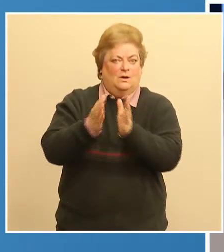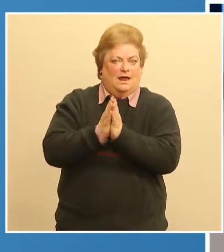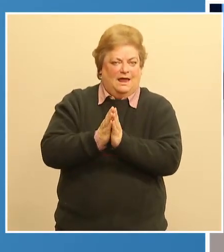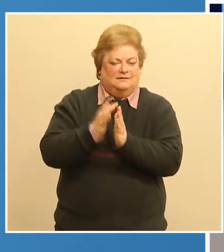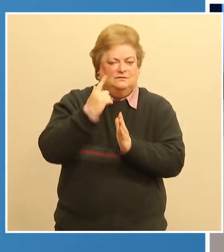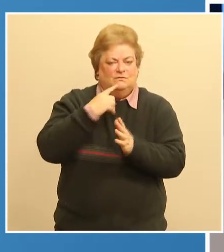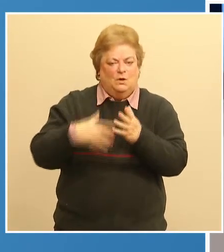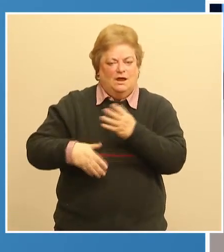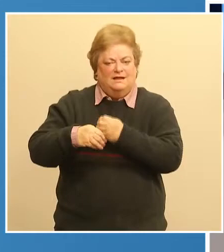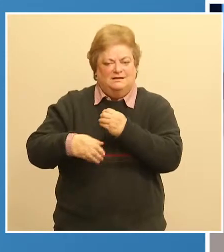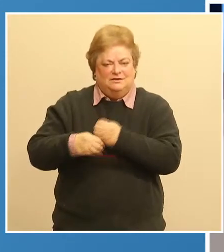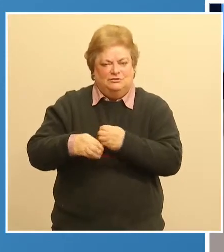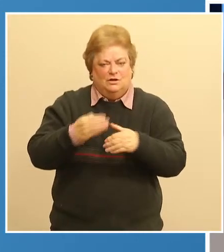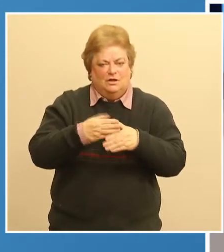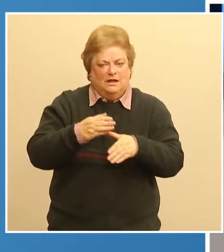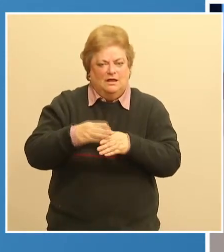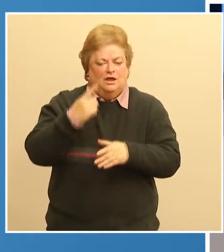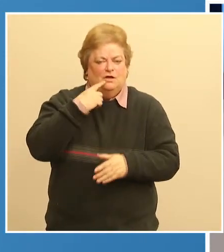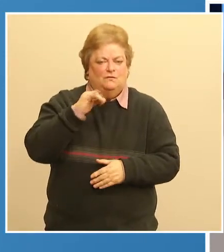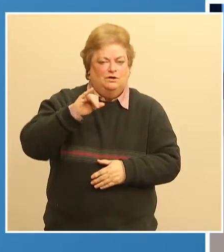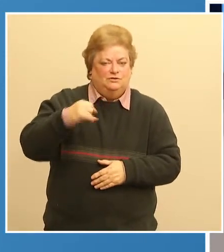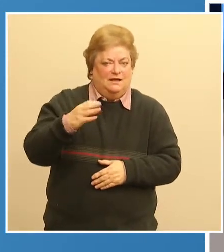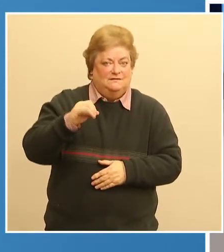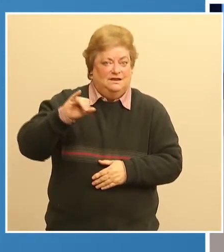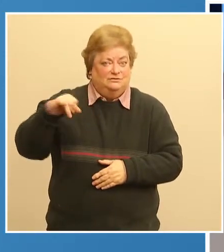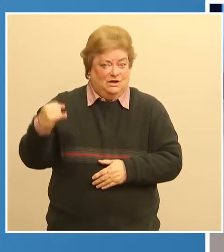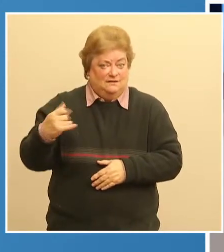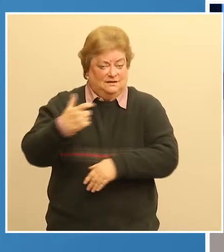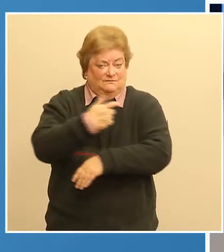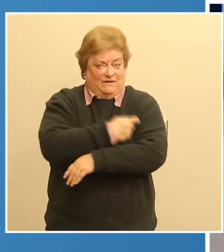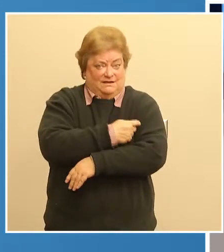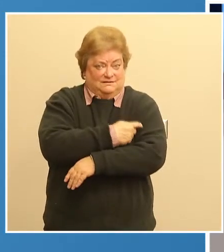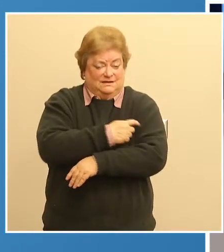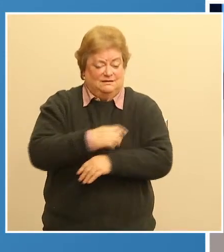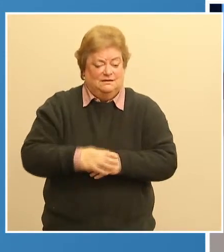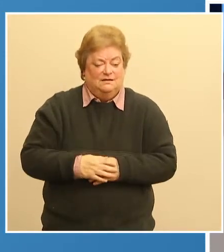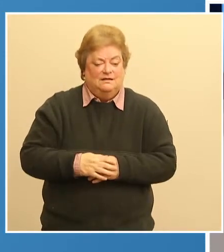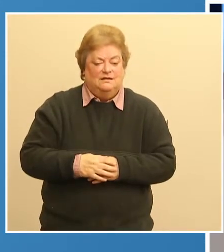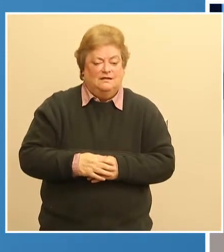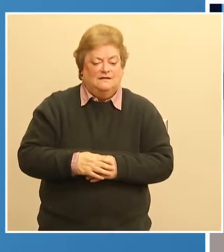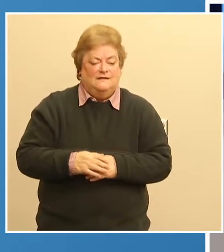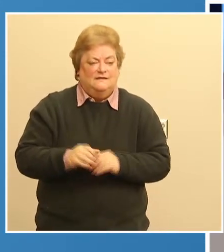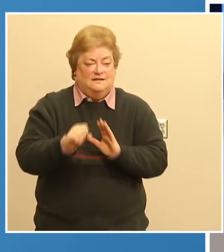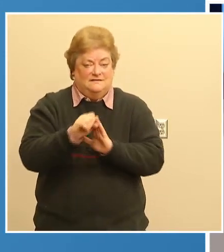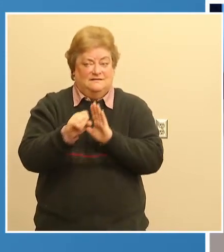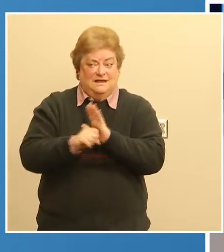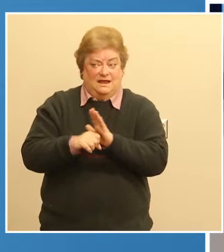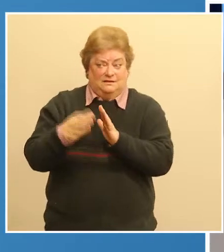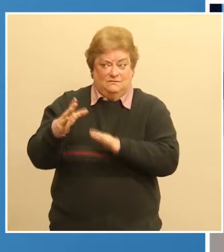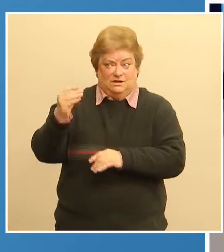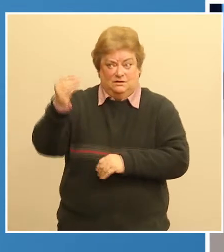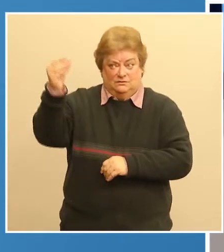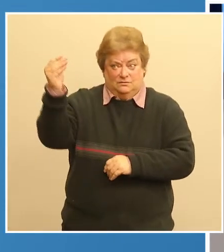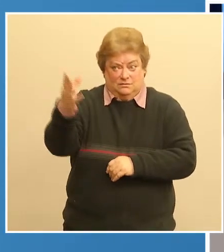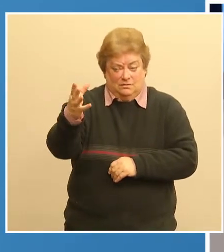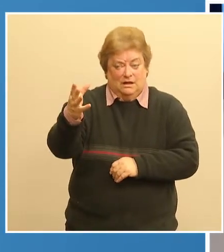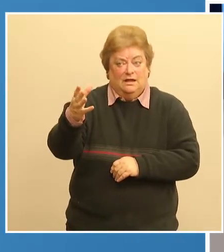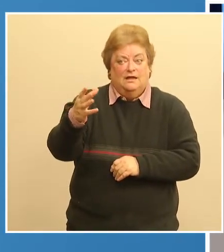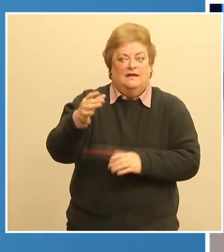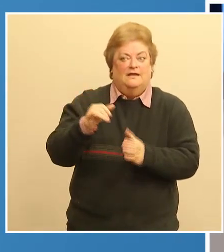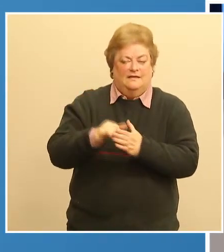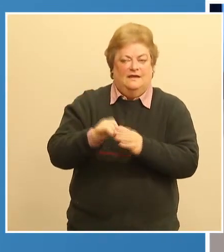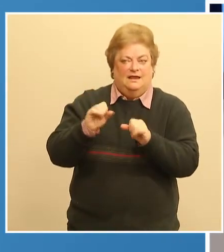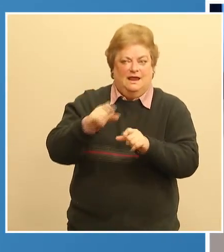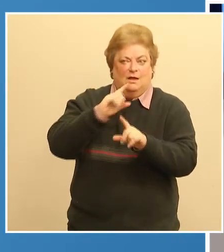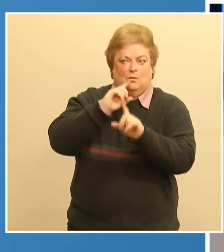about additional allocations of Johnson & Johnson. The state has been told they may be able to put in